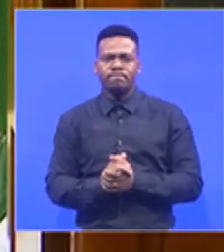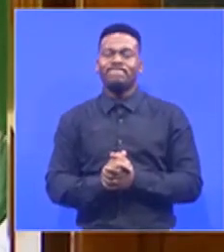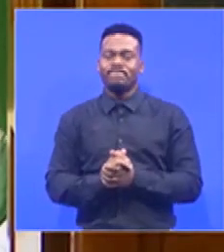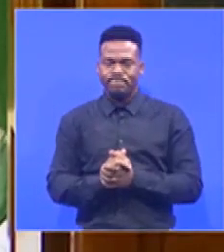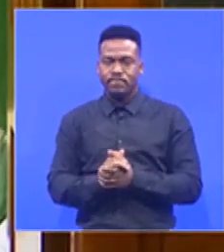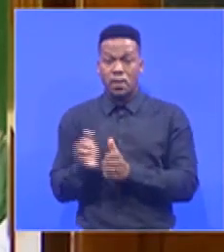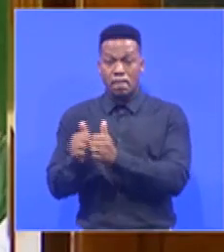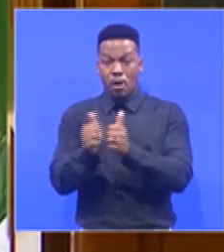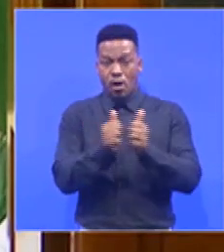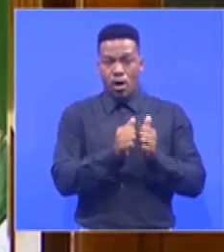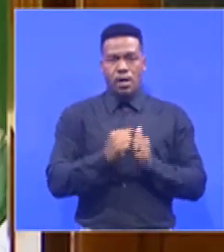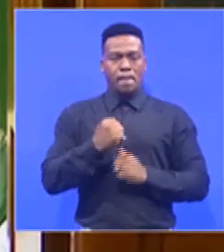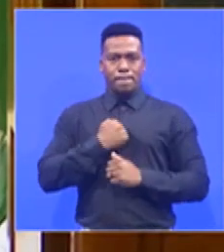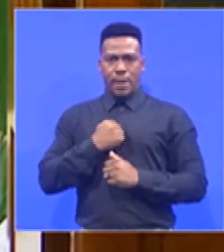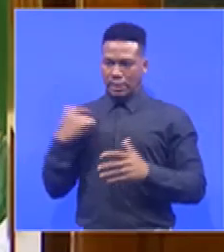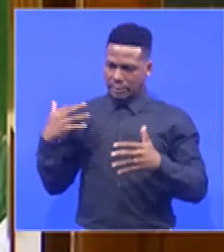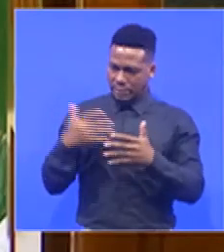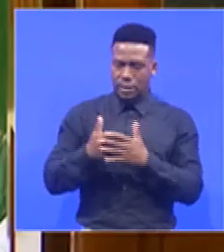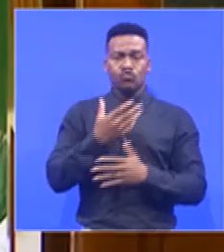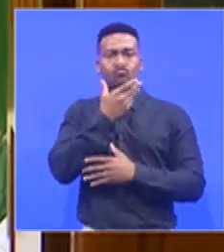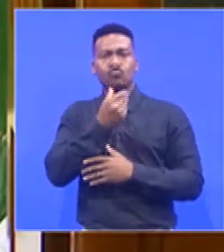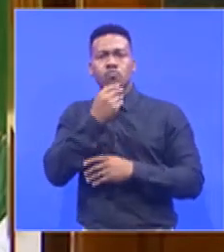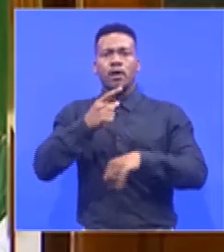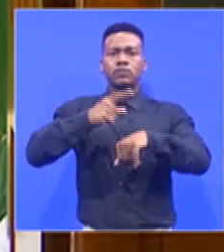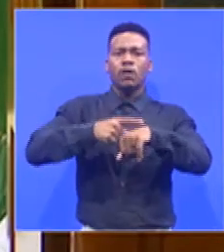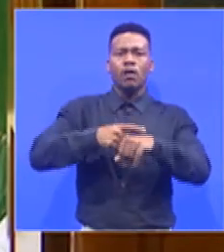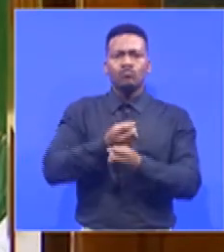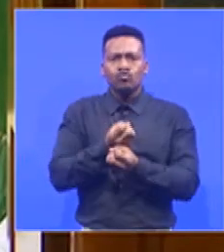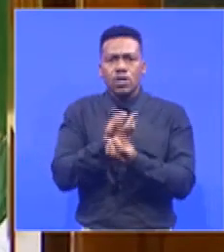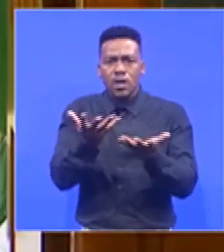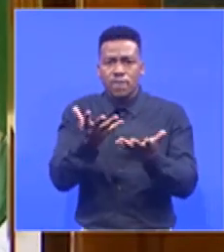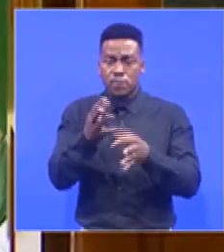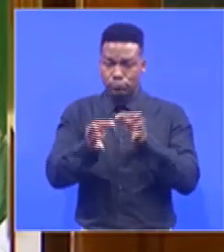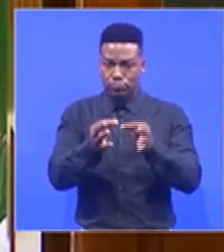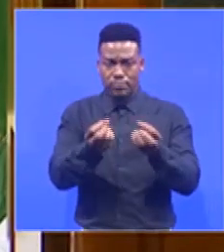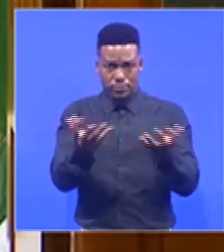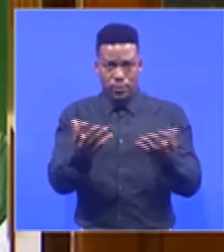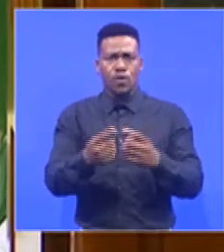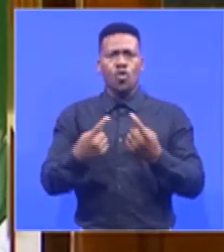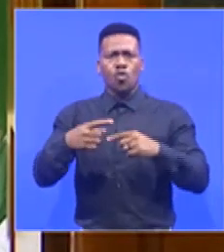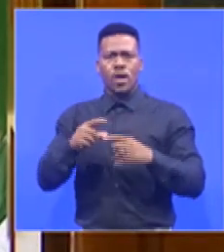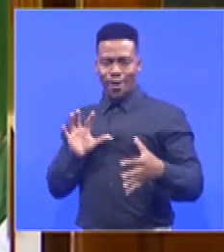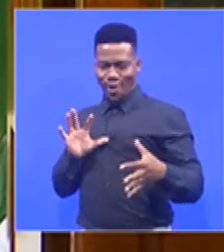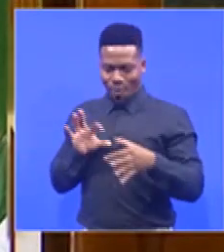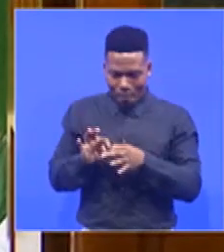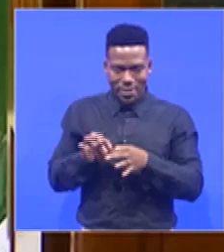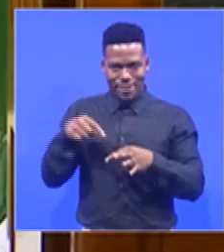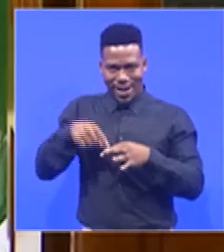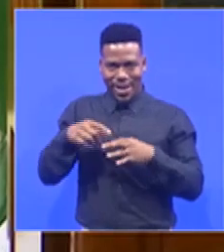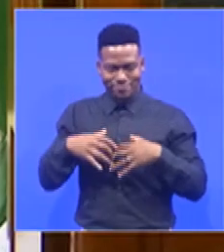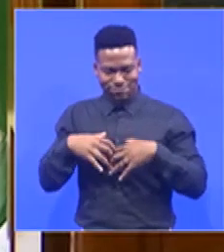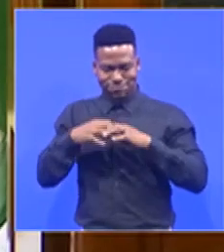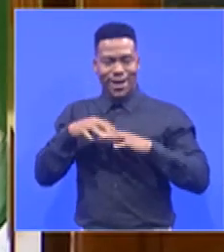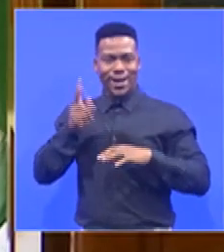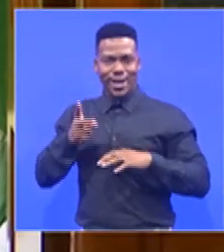Compatriots, since Christmas is a time for giving, we must renew our commitment to each other as